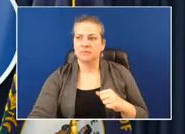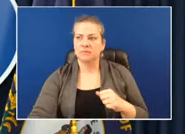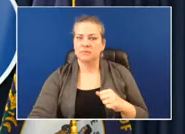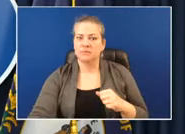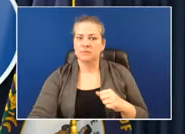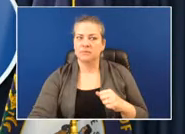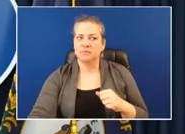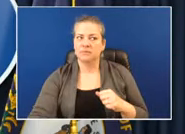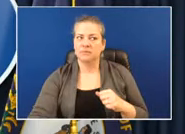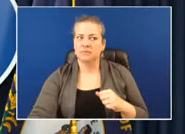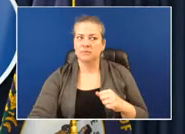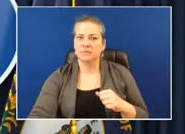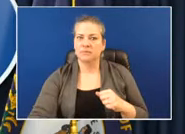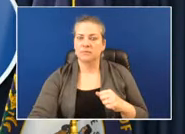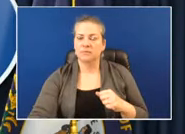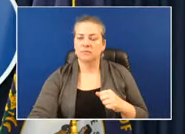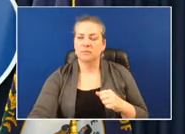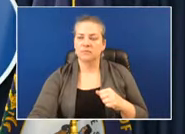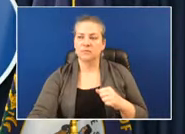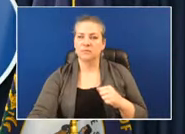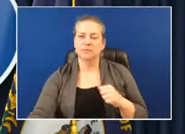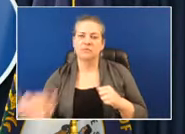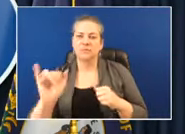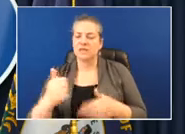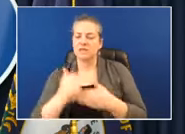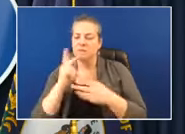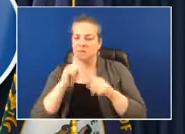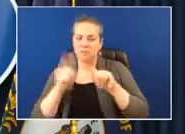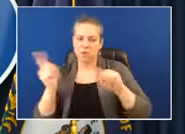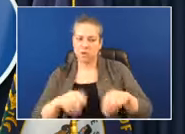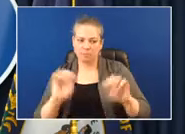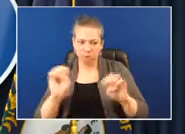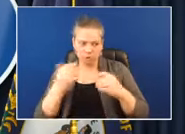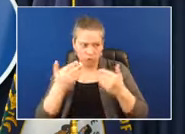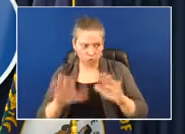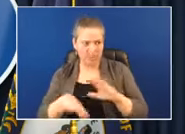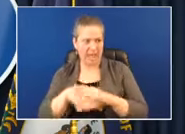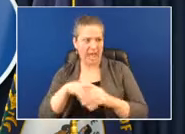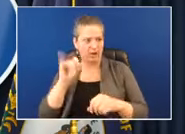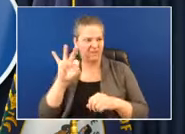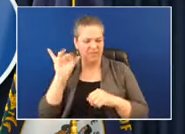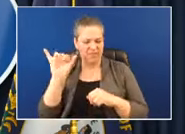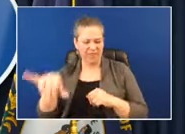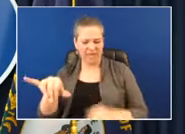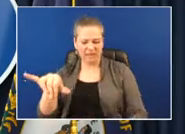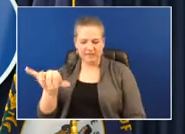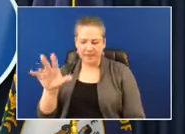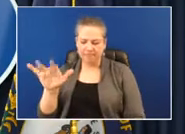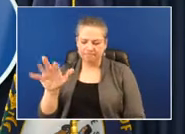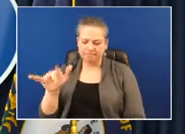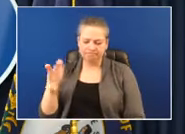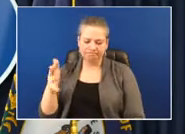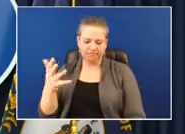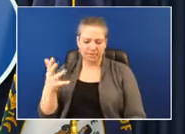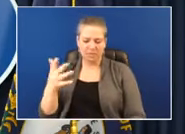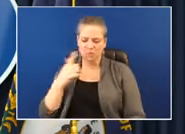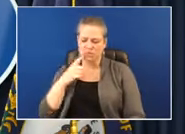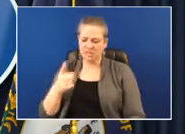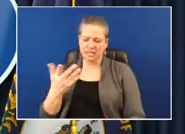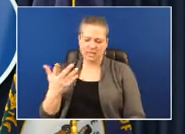said, it keeps people out of the emergency room and out of those lengthy, costly health